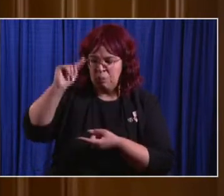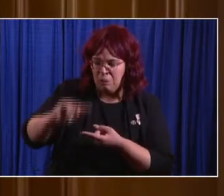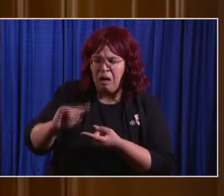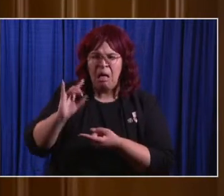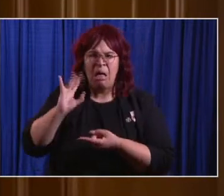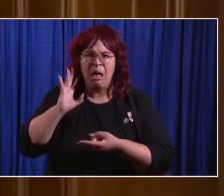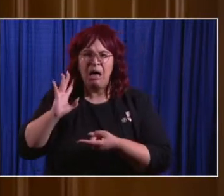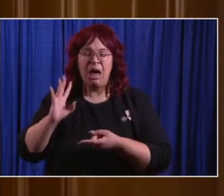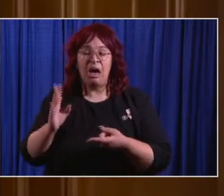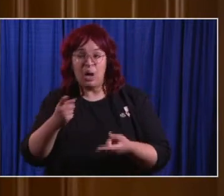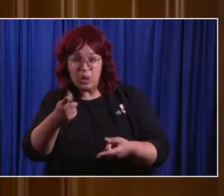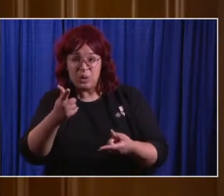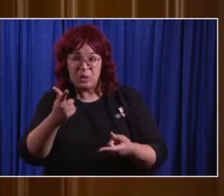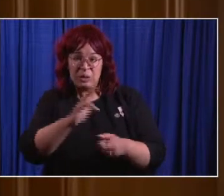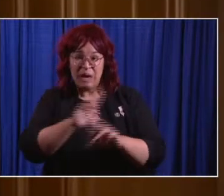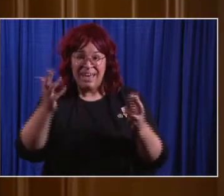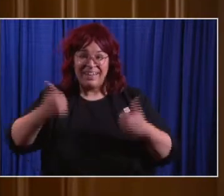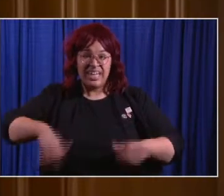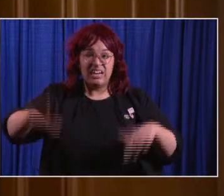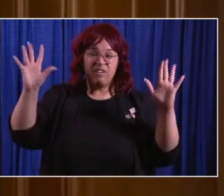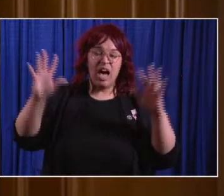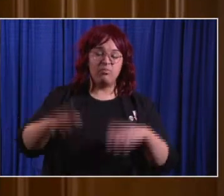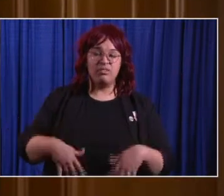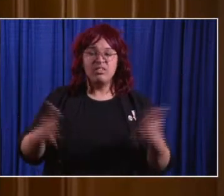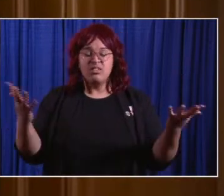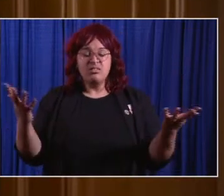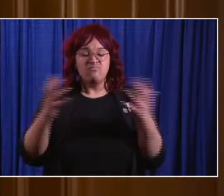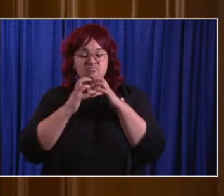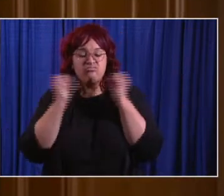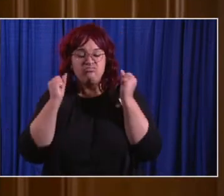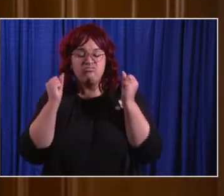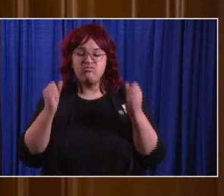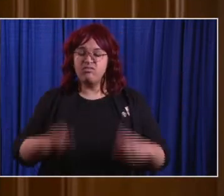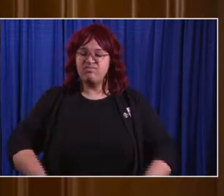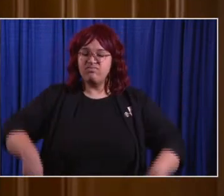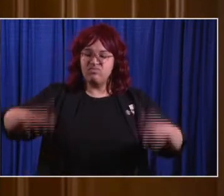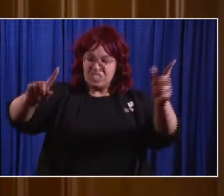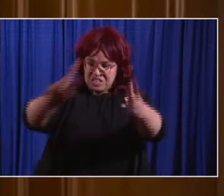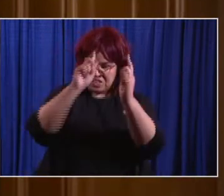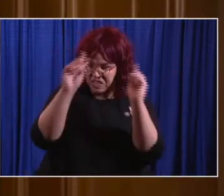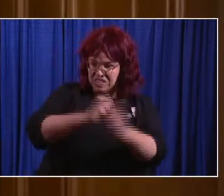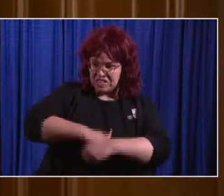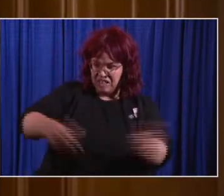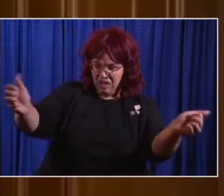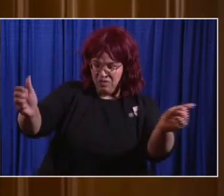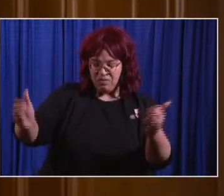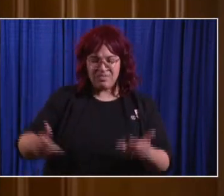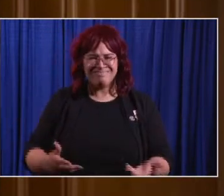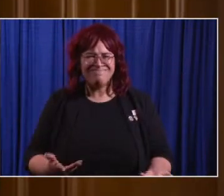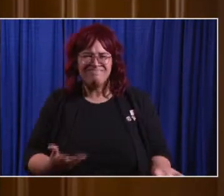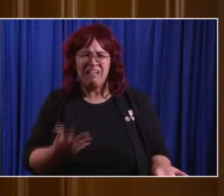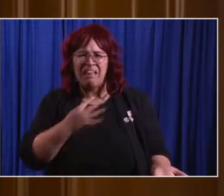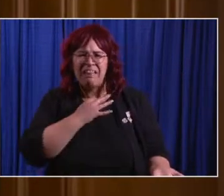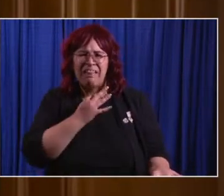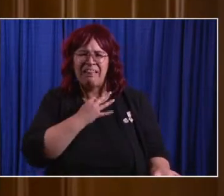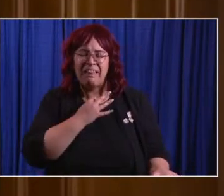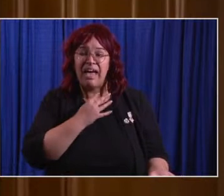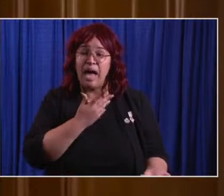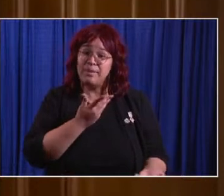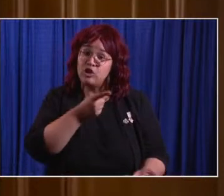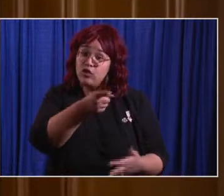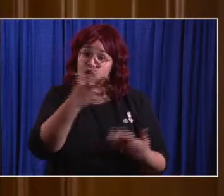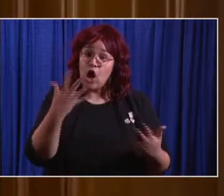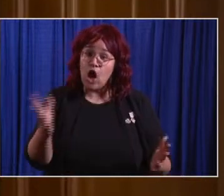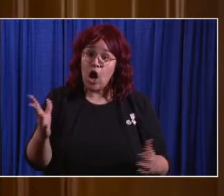we've done everything we can. We're taking off the restrictions. You called it yourself. You said if you don't have the vaccine, you are a